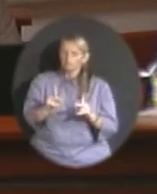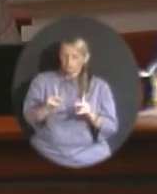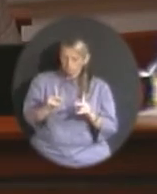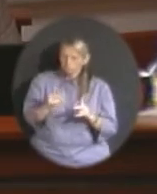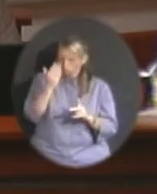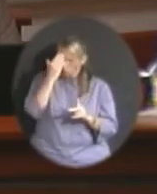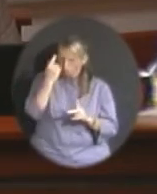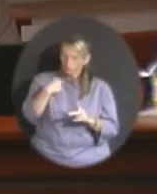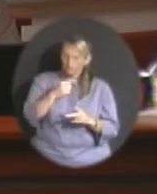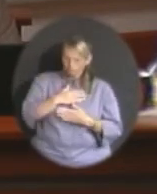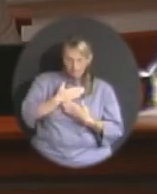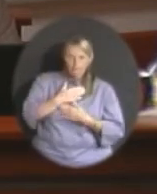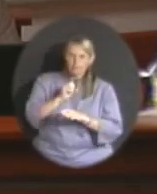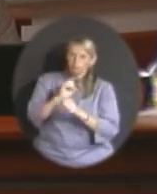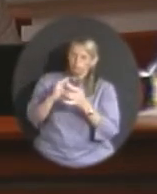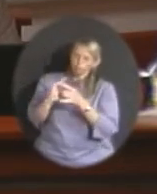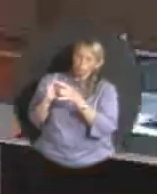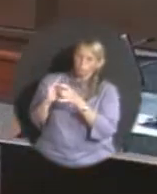partner.